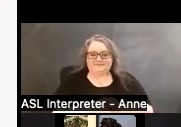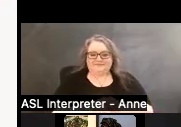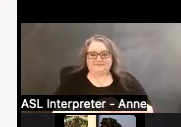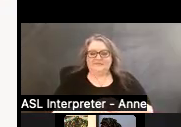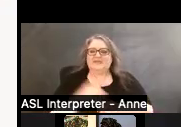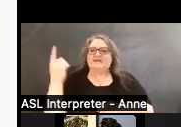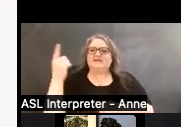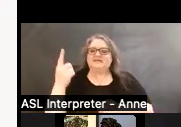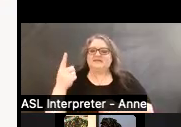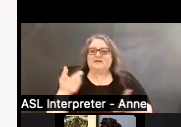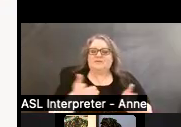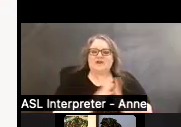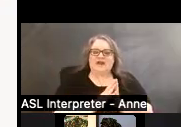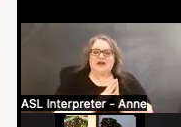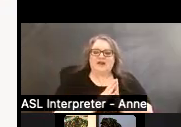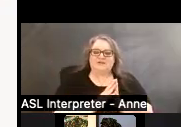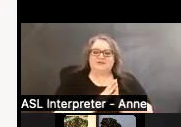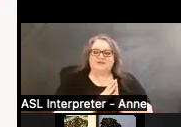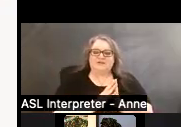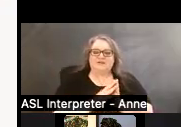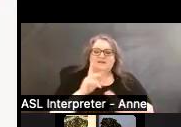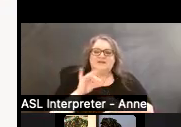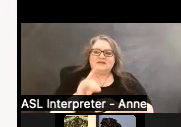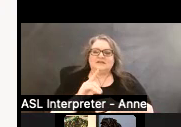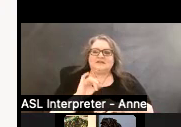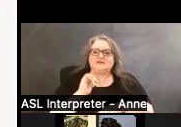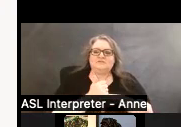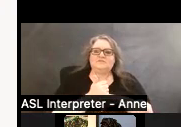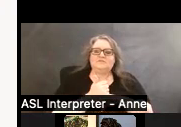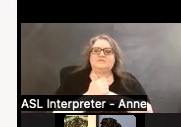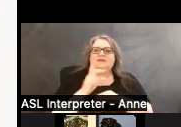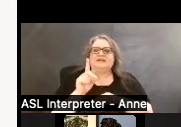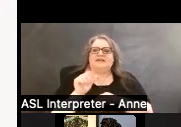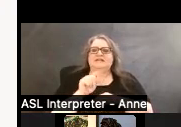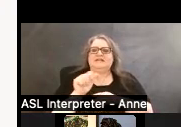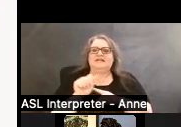Someone asked, did you get to build the data platform, or